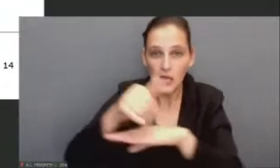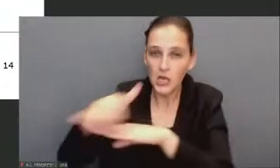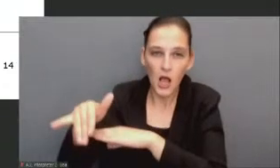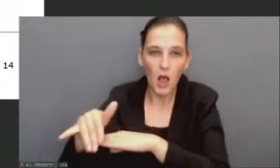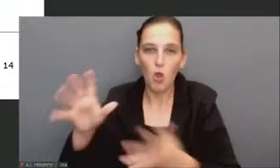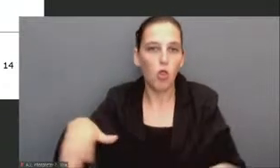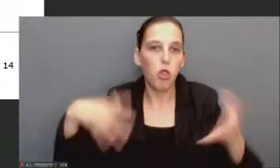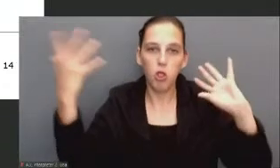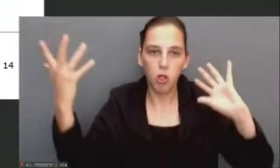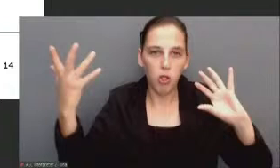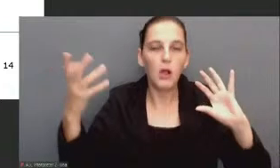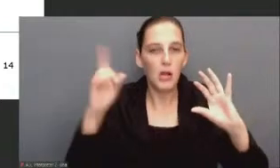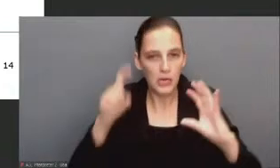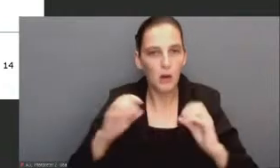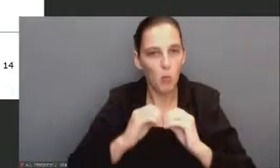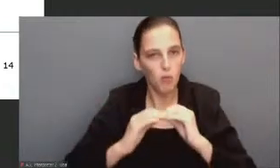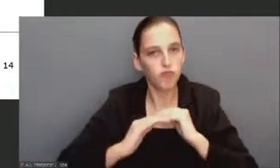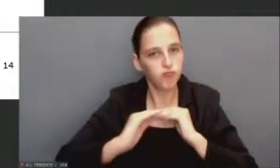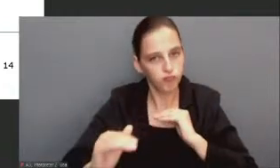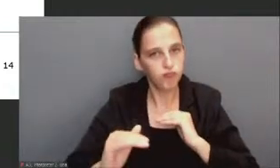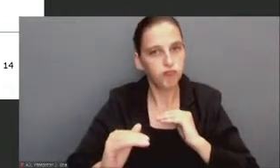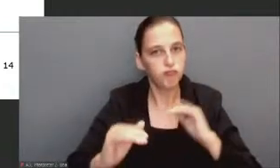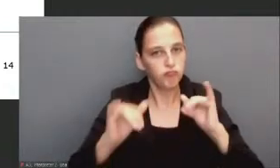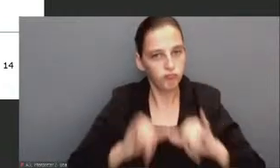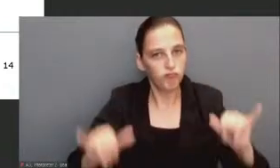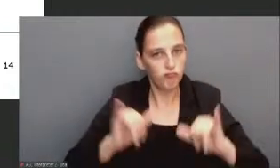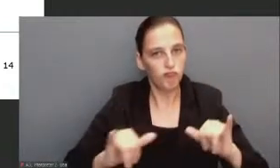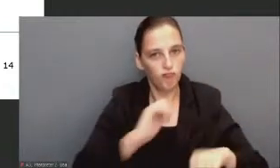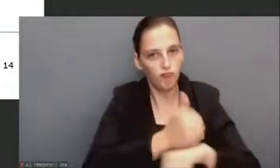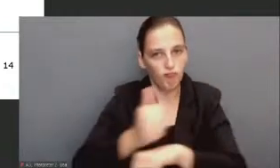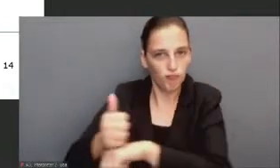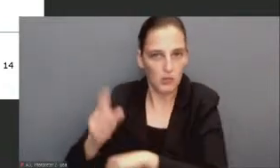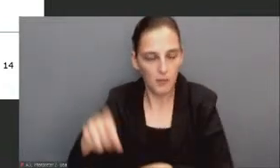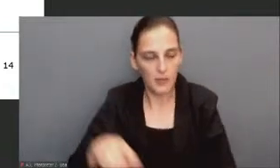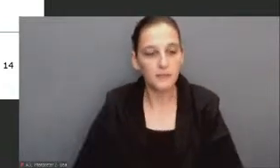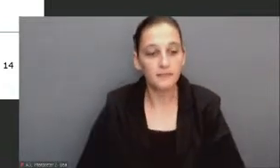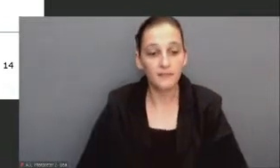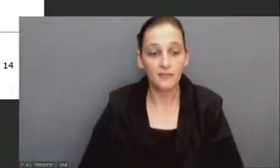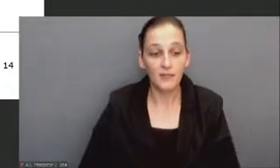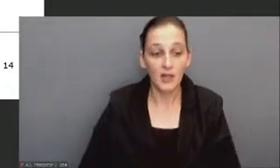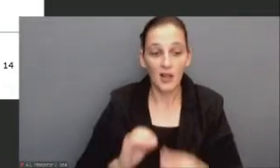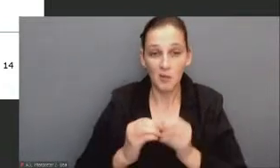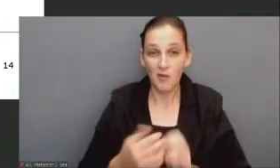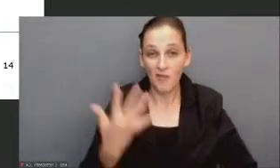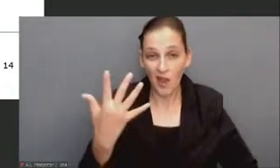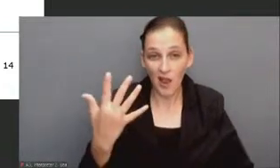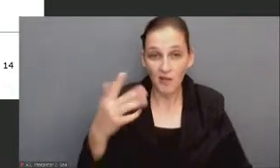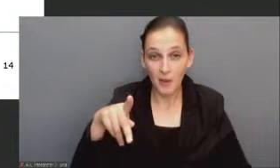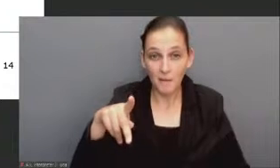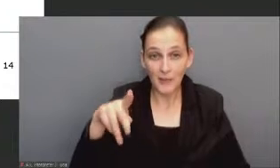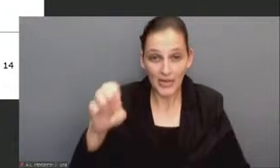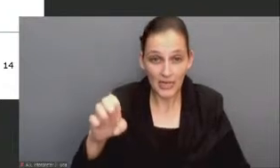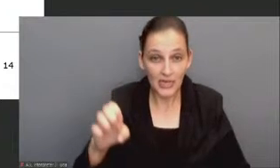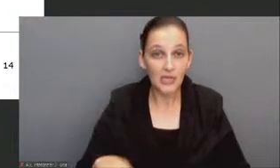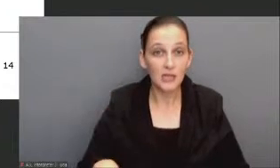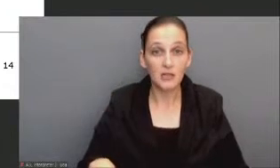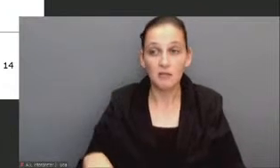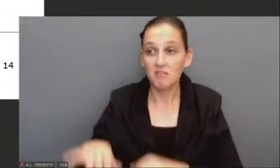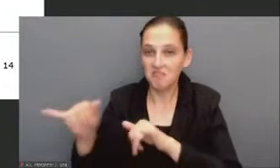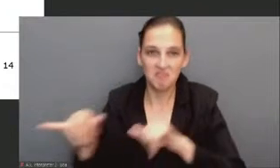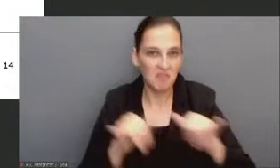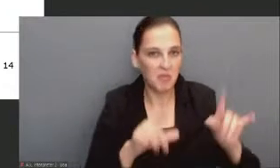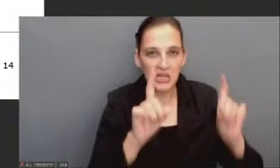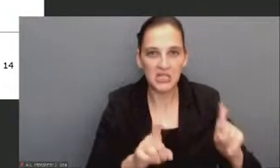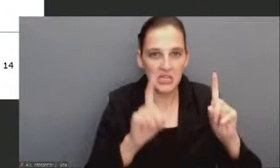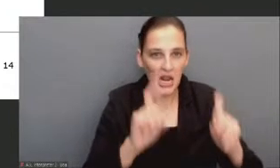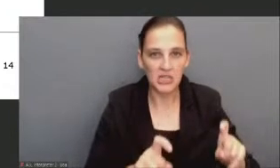rectified. Number 5, like PPE, testing was in short supply and continues to be limited for many patients. As